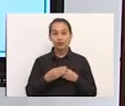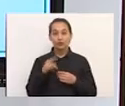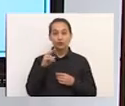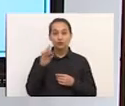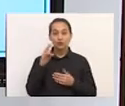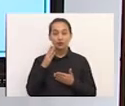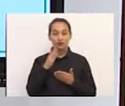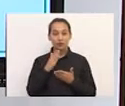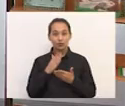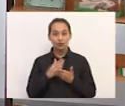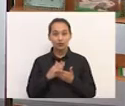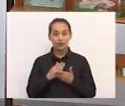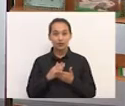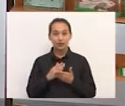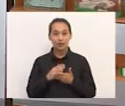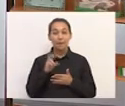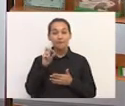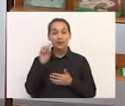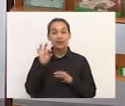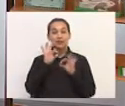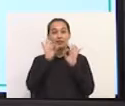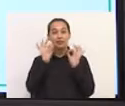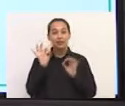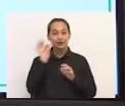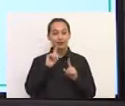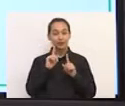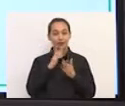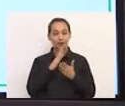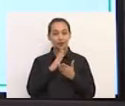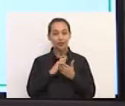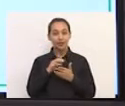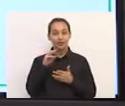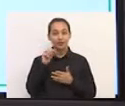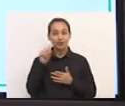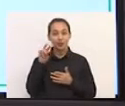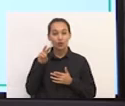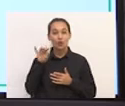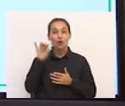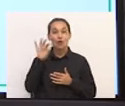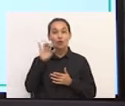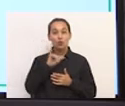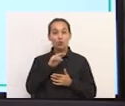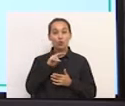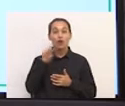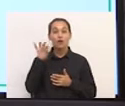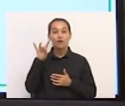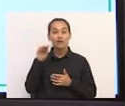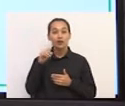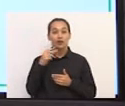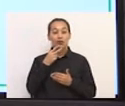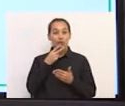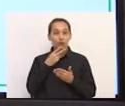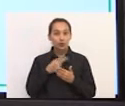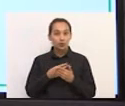dostonda keltirilgan badiiy san'atlar haqida suhbatlashamiz. Tajohhulul orifona bilib bilmaslikka